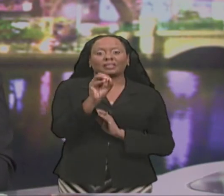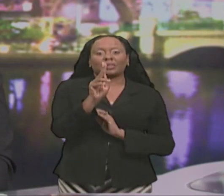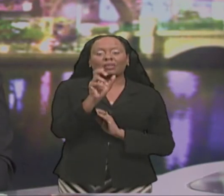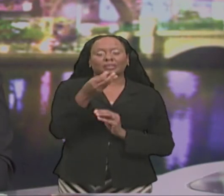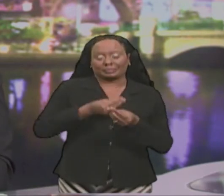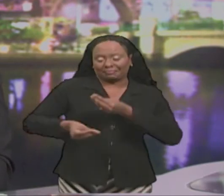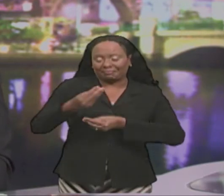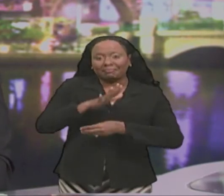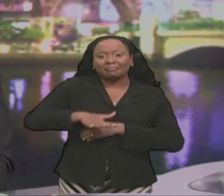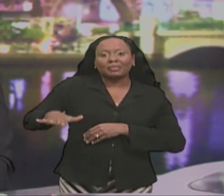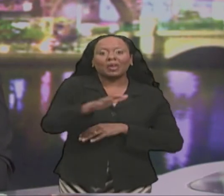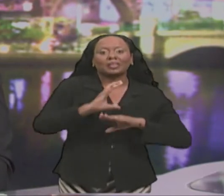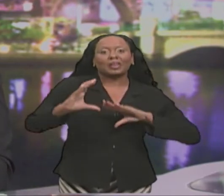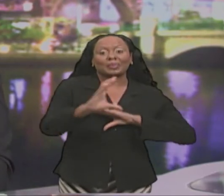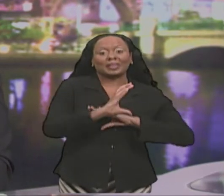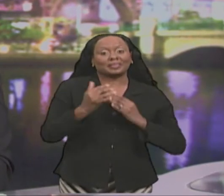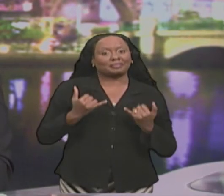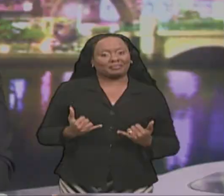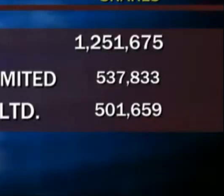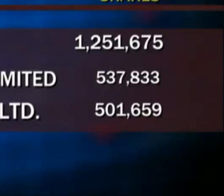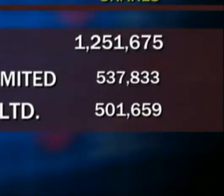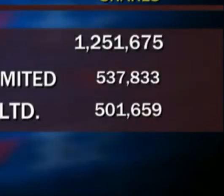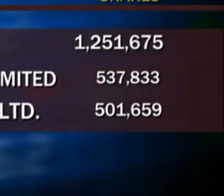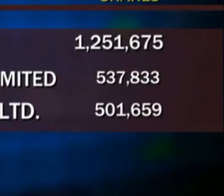stocks traded on selected exchanges across the region.